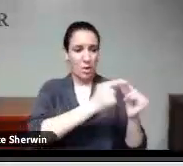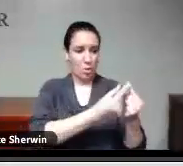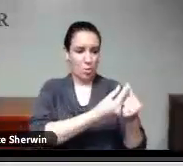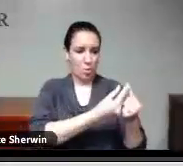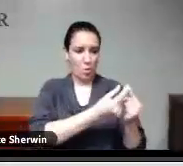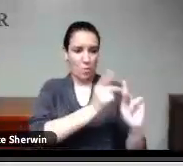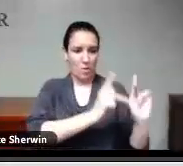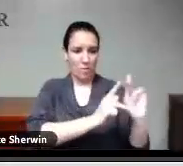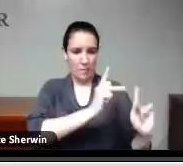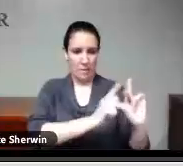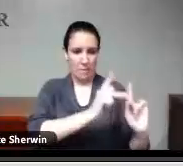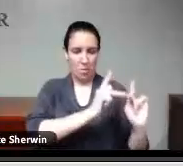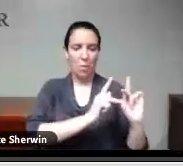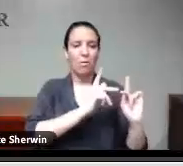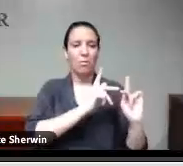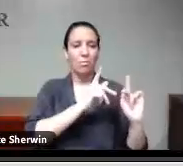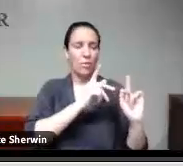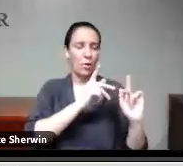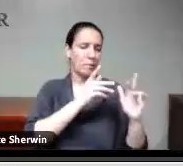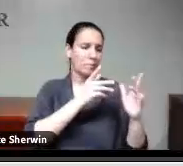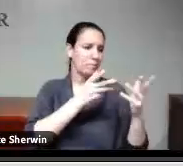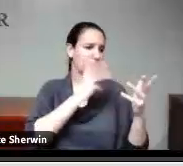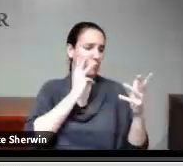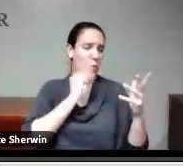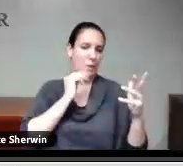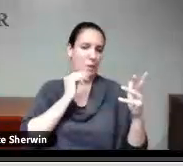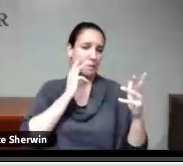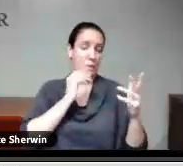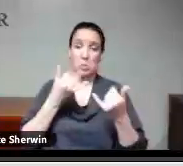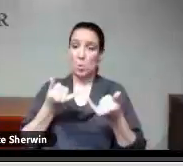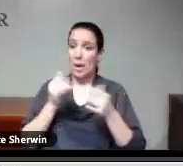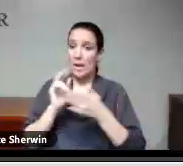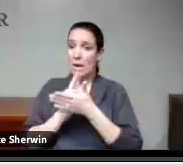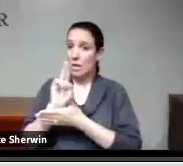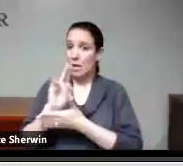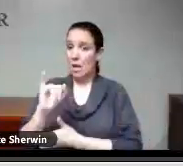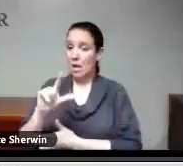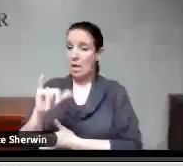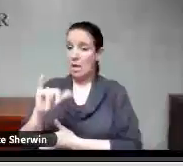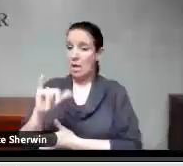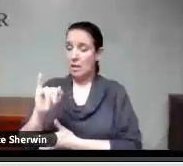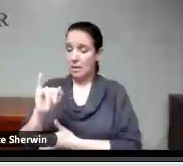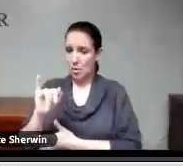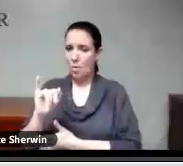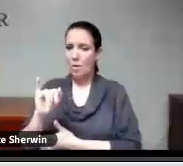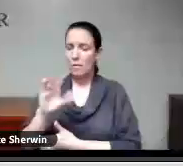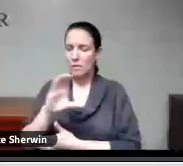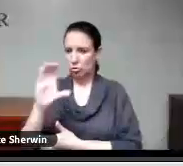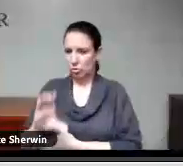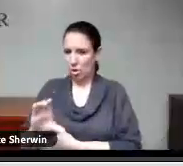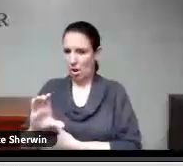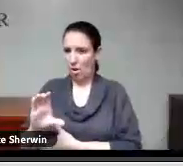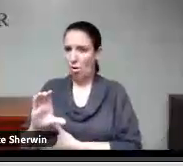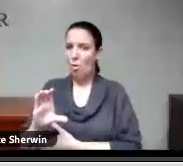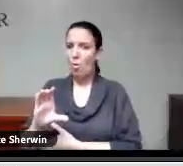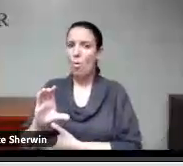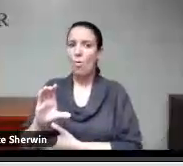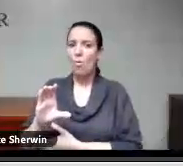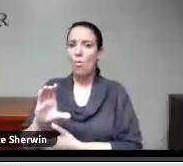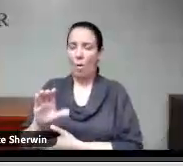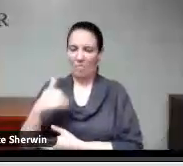through an experience. I'll give you an example. Right now at the University of Illinois in Chicago, they have a self-identified group